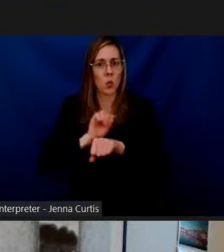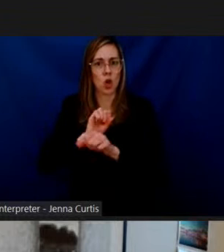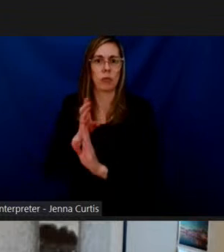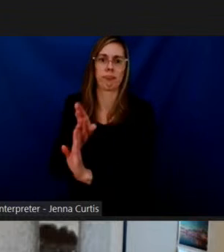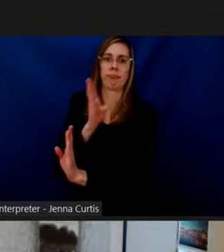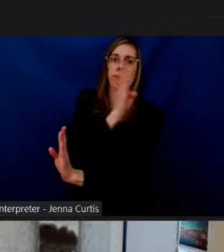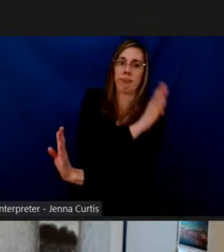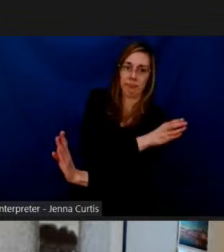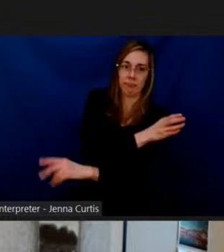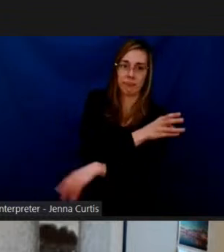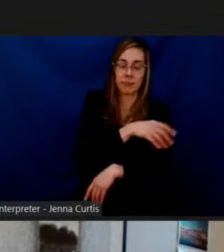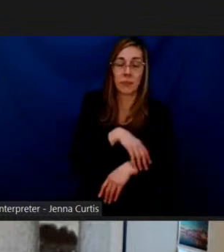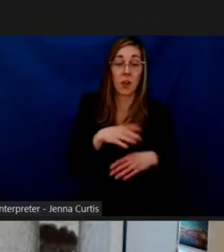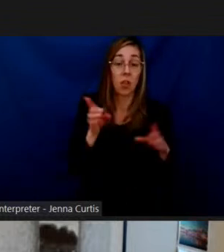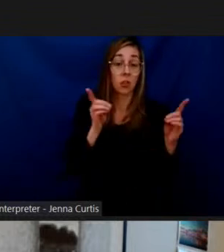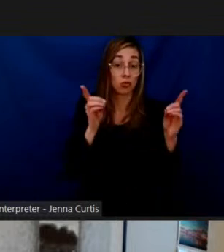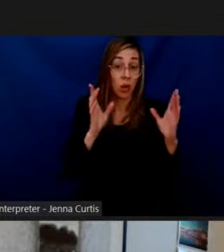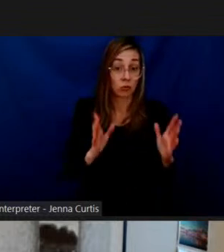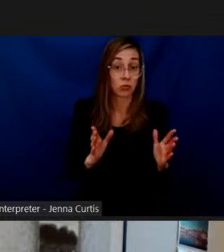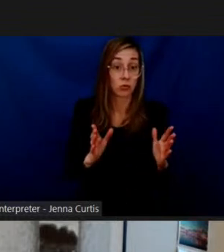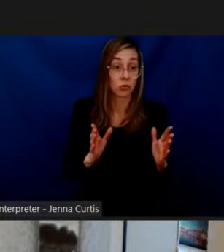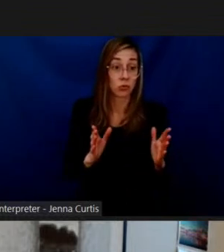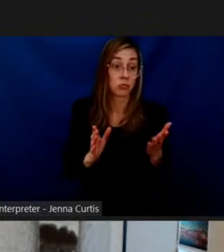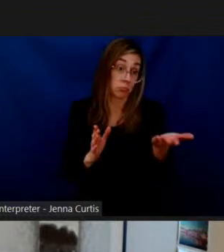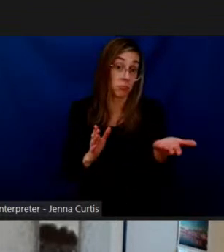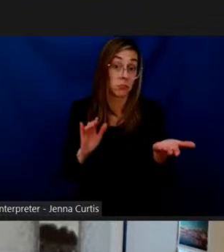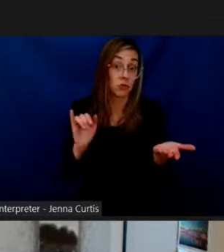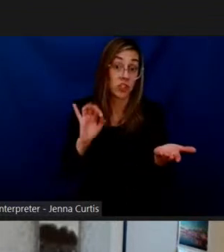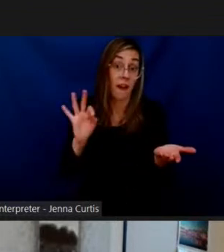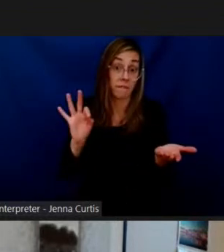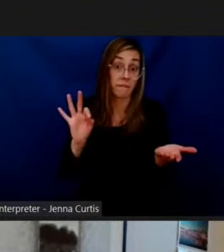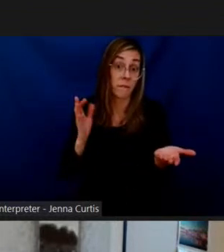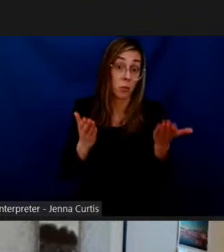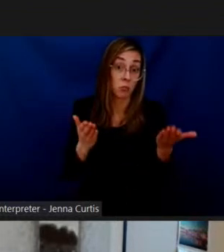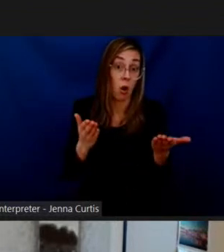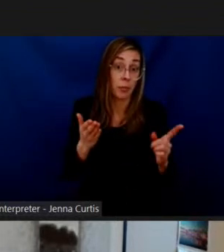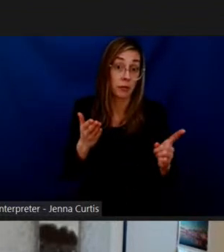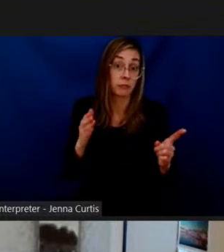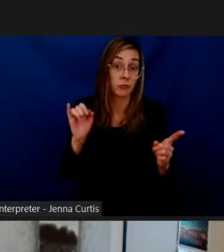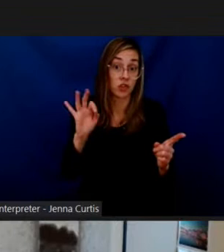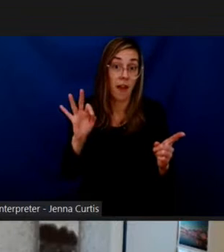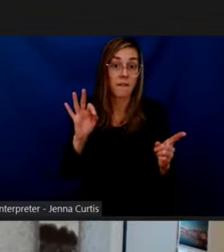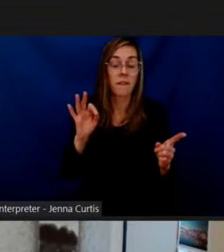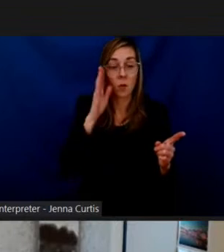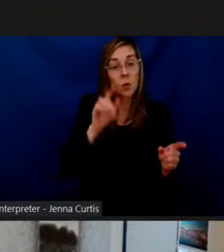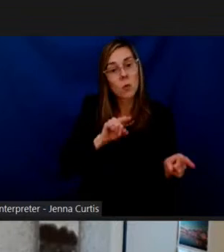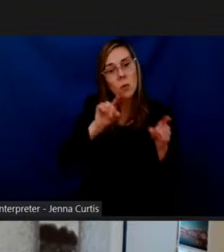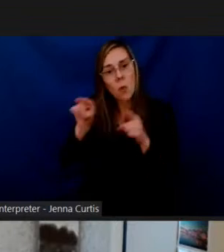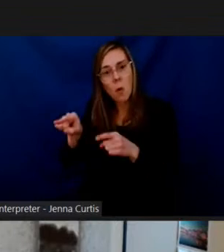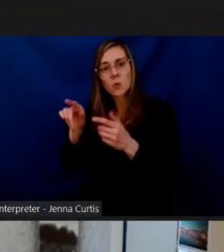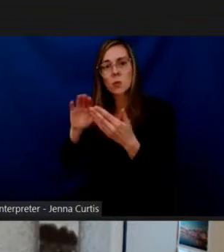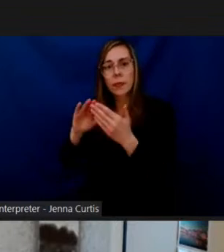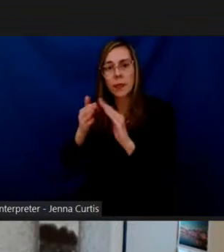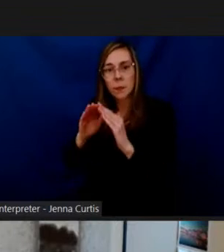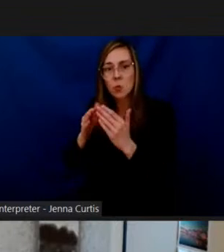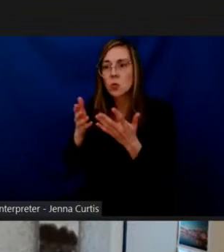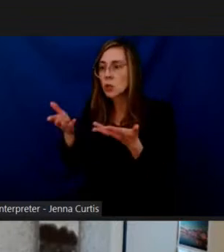case, it'll probably be Jeff, go out to the surrounding community and